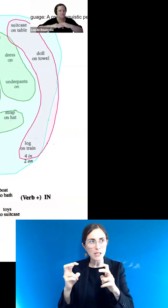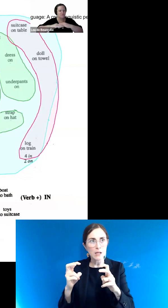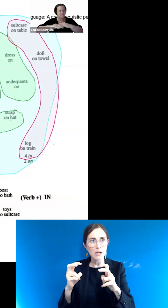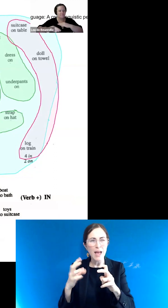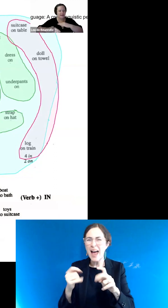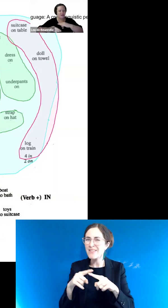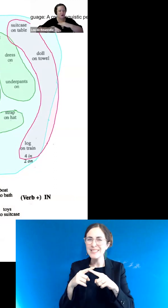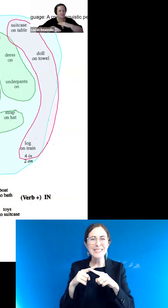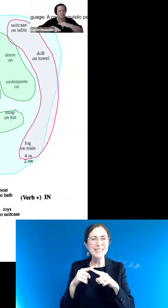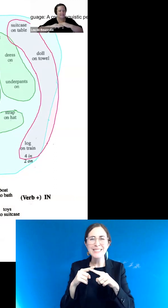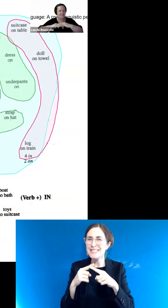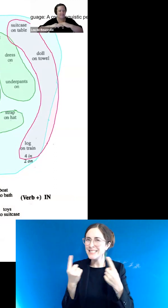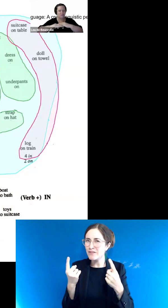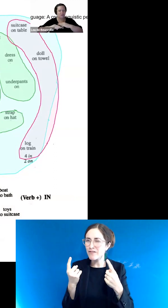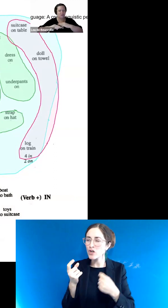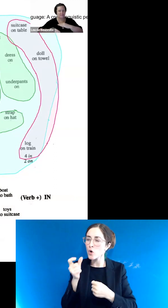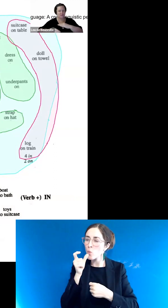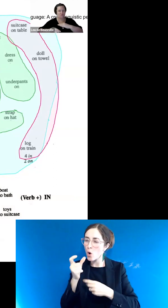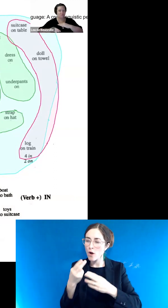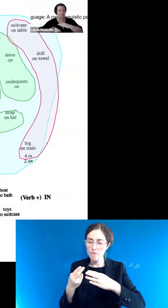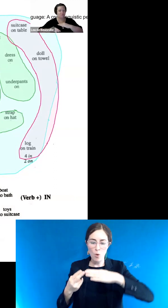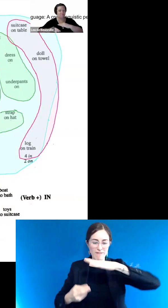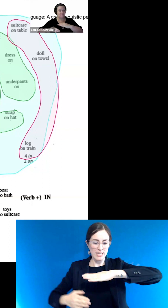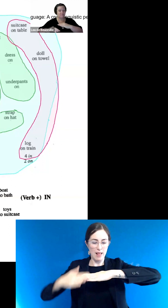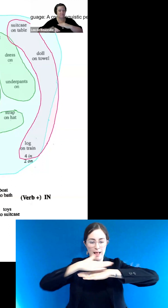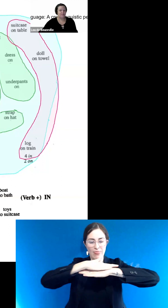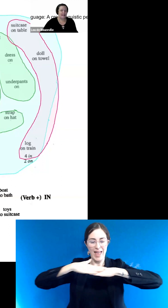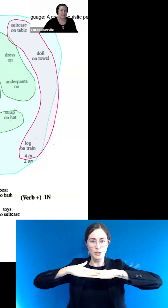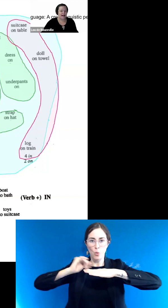horizontal, making contact and the surface is horizontal.